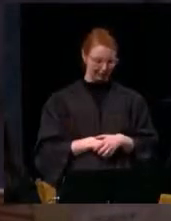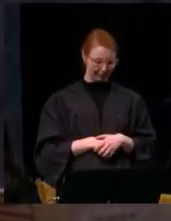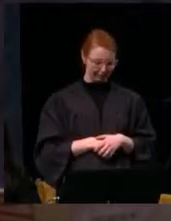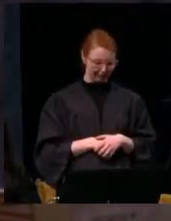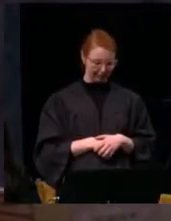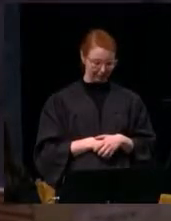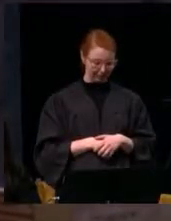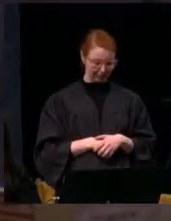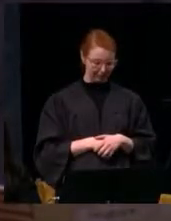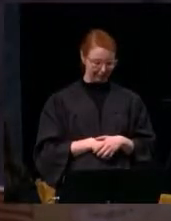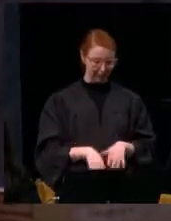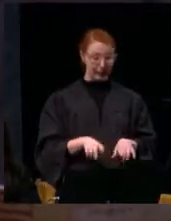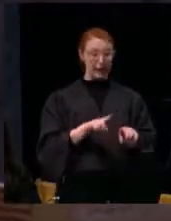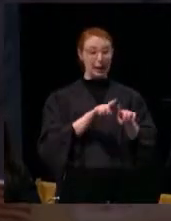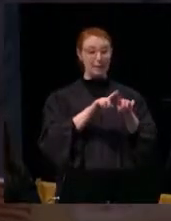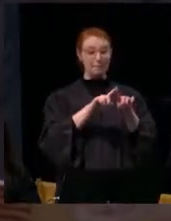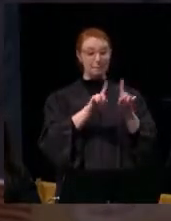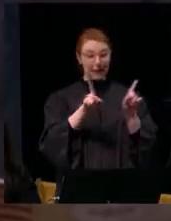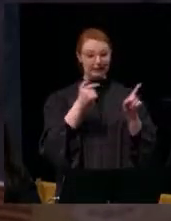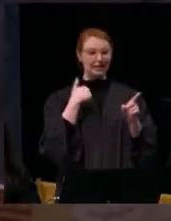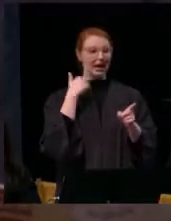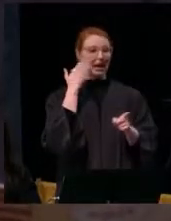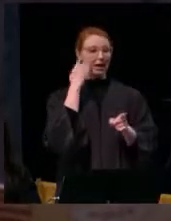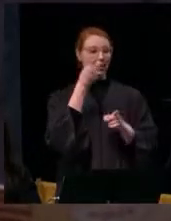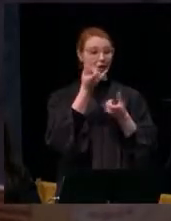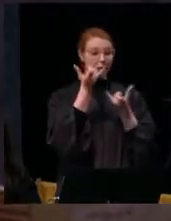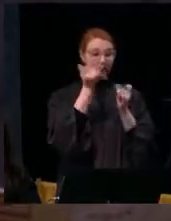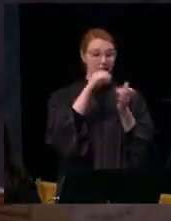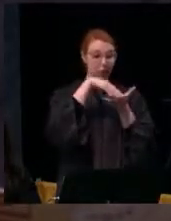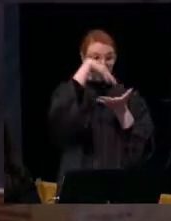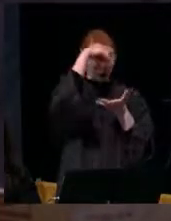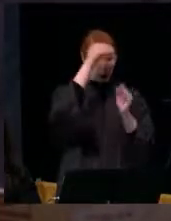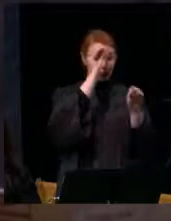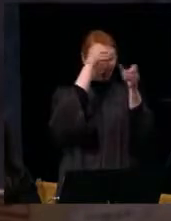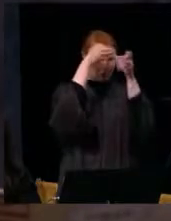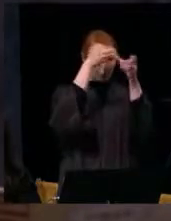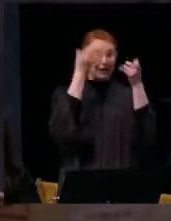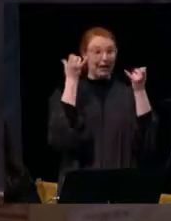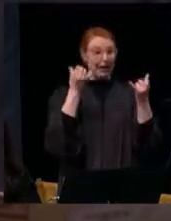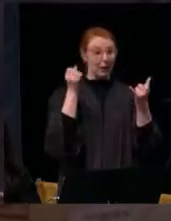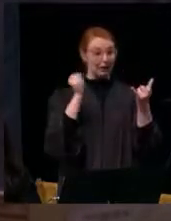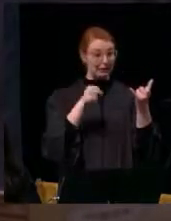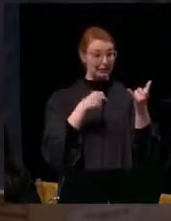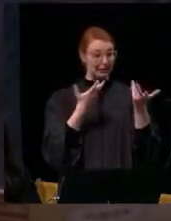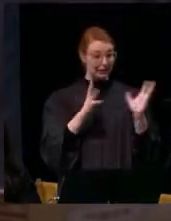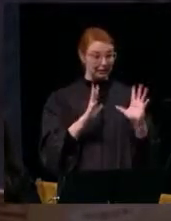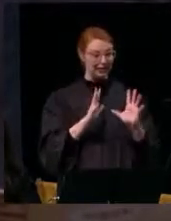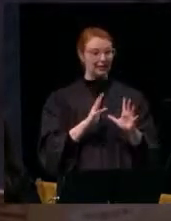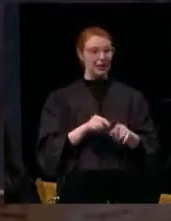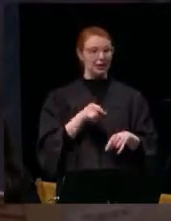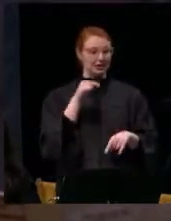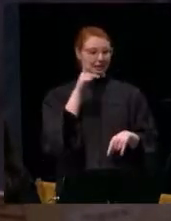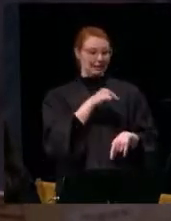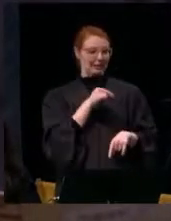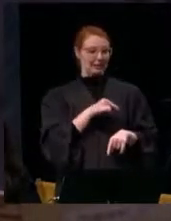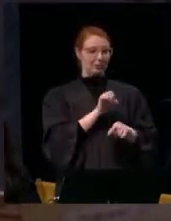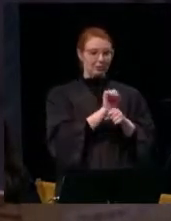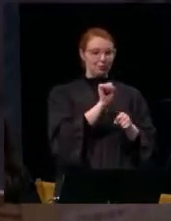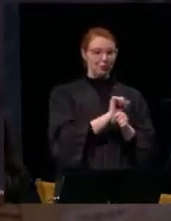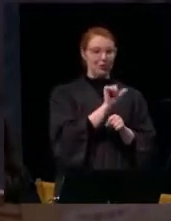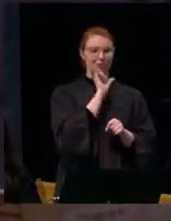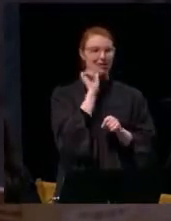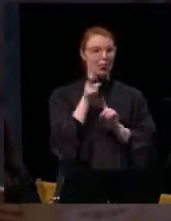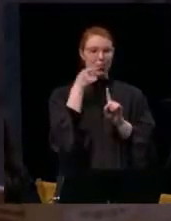What I do know is that while we are all more learned from our lectures and labs and Quizlets, these tasks were not the true mission of